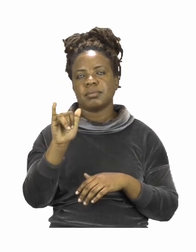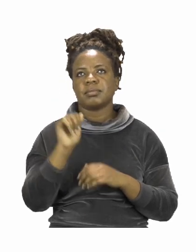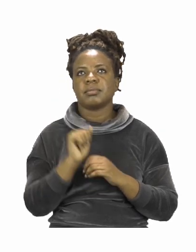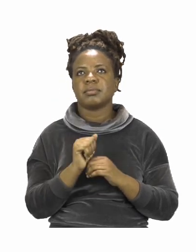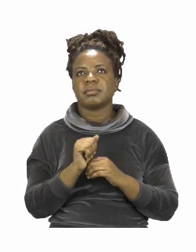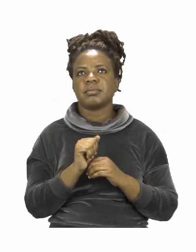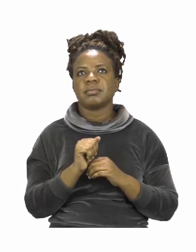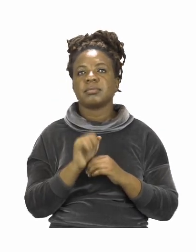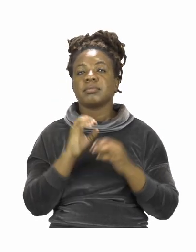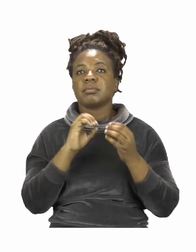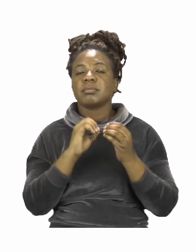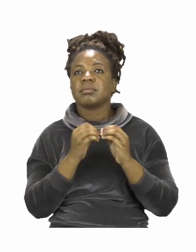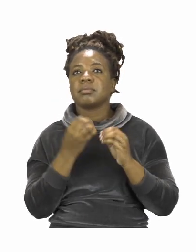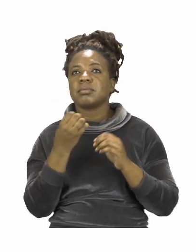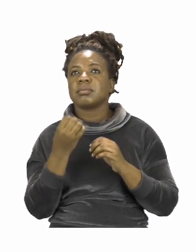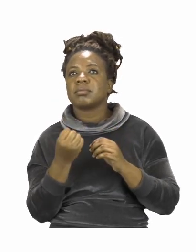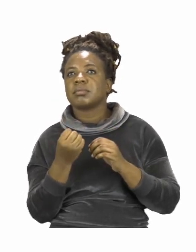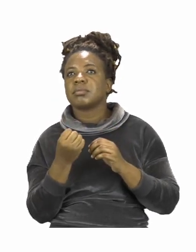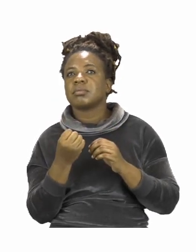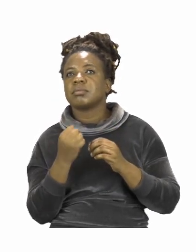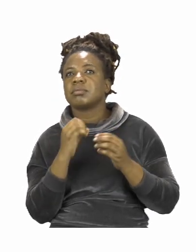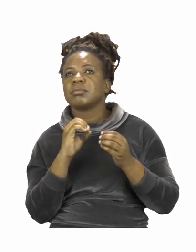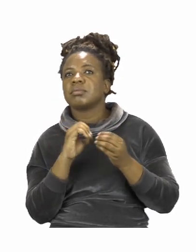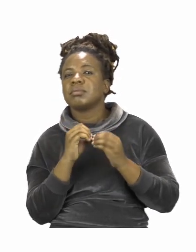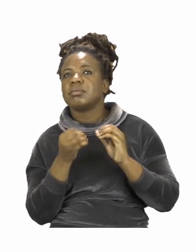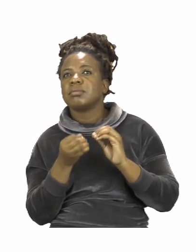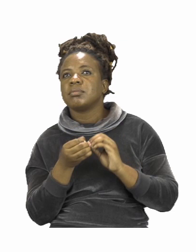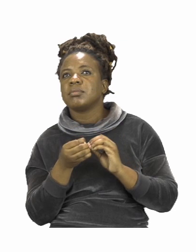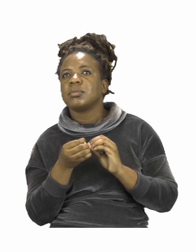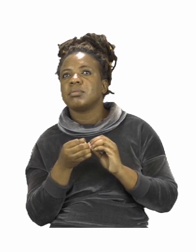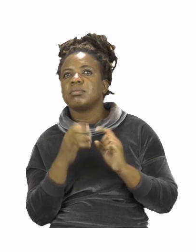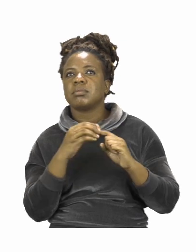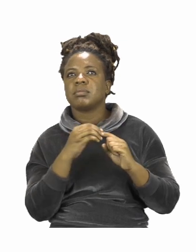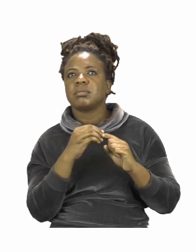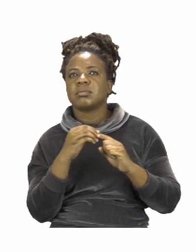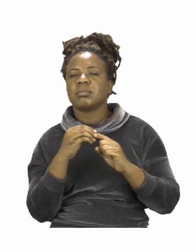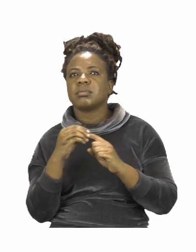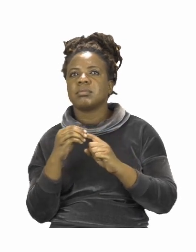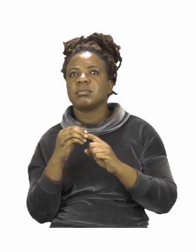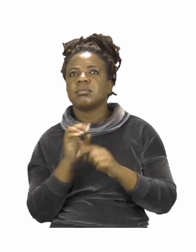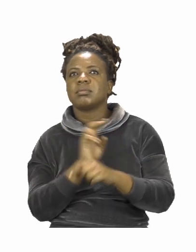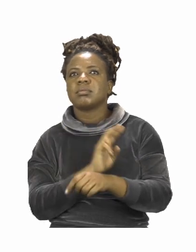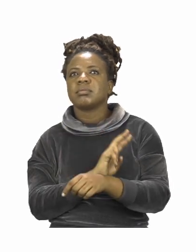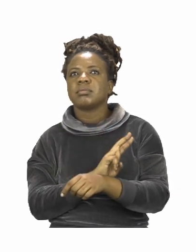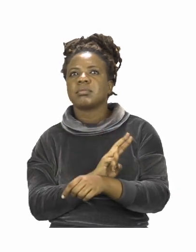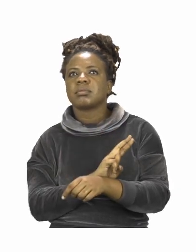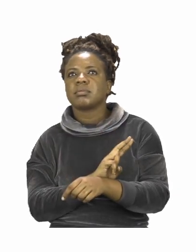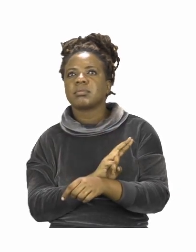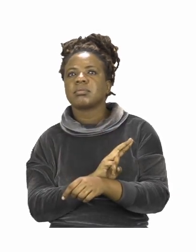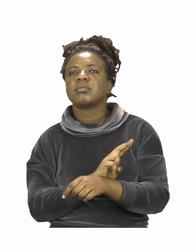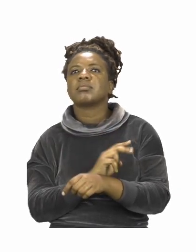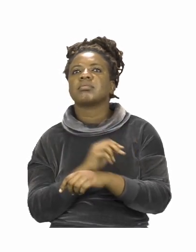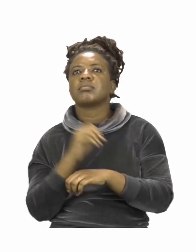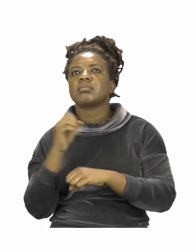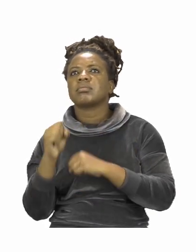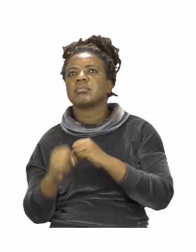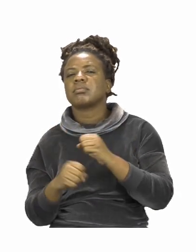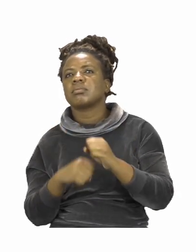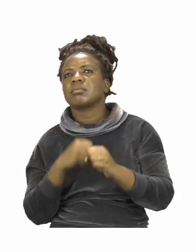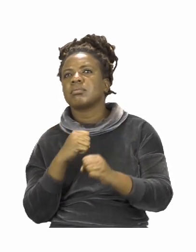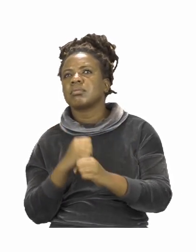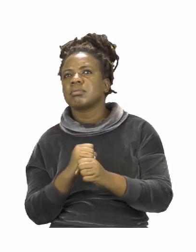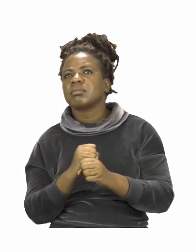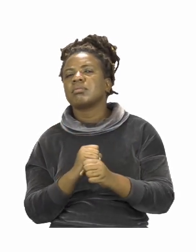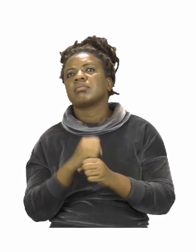have numbers, special holidays, as well as the year. I'd like